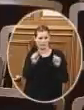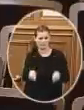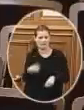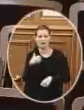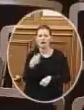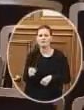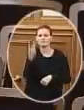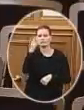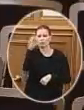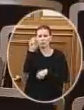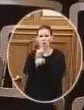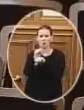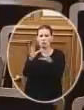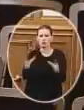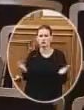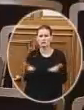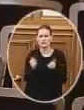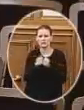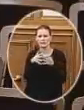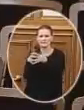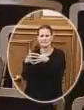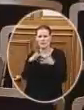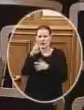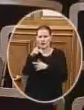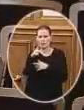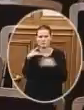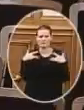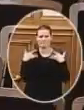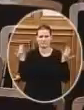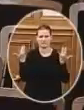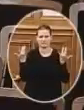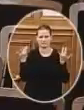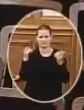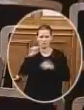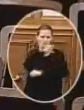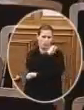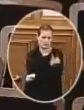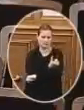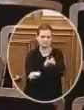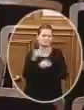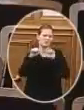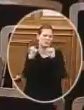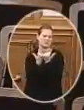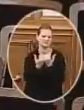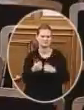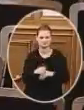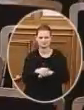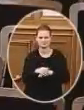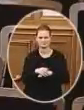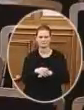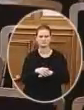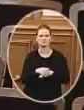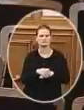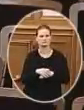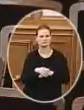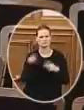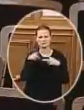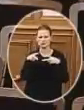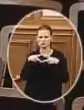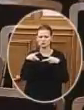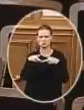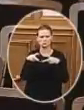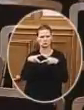here working with me from the America's Cup Event Authority, Ariel Ungerleider and Adam Vanderwater from the Office of Economic and Workforce